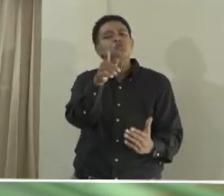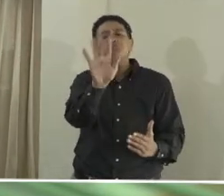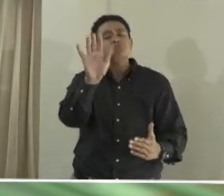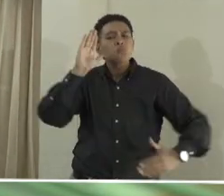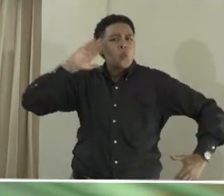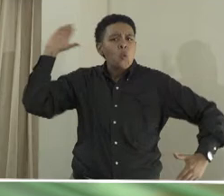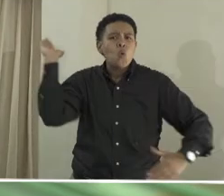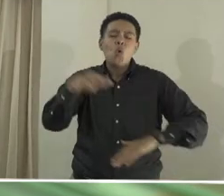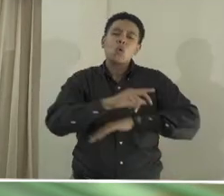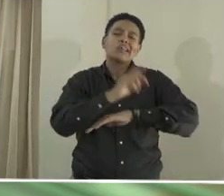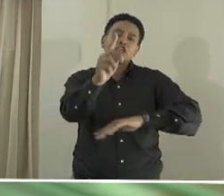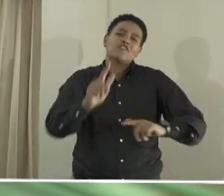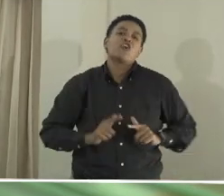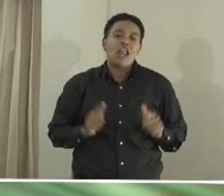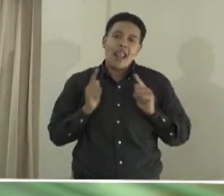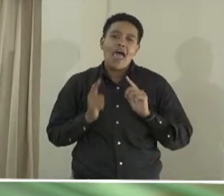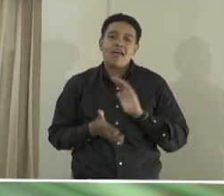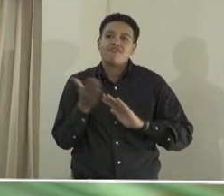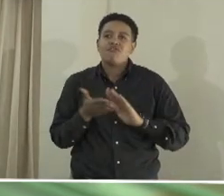days of your life.